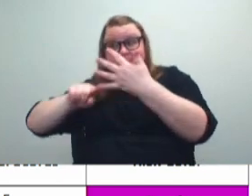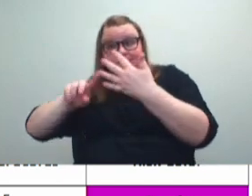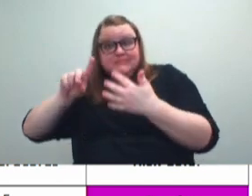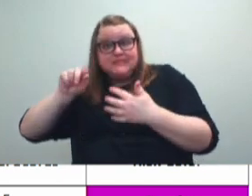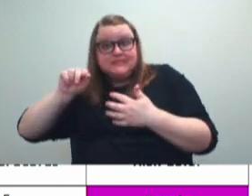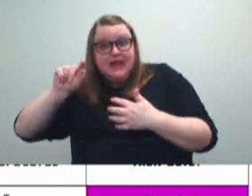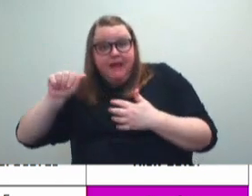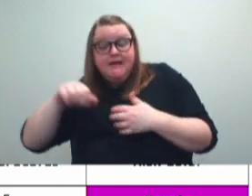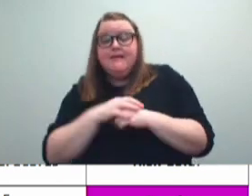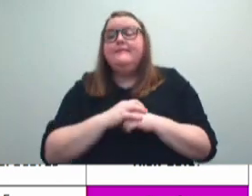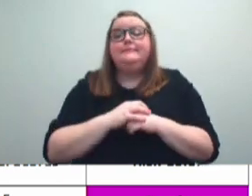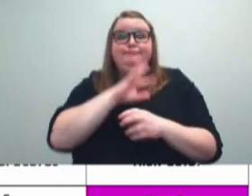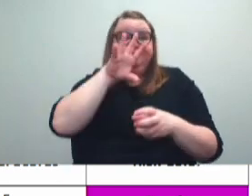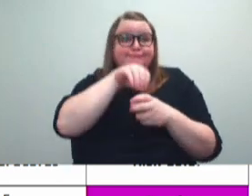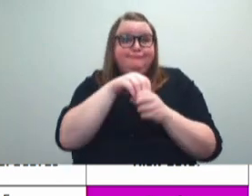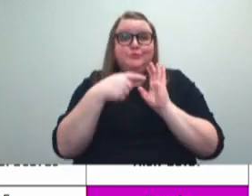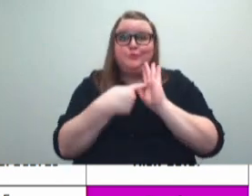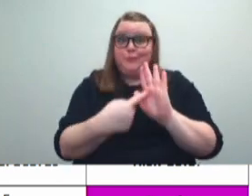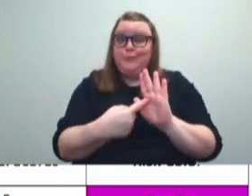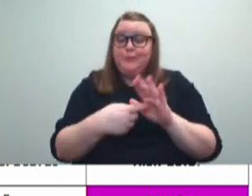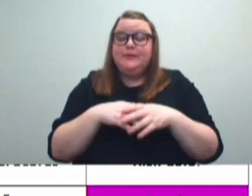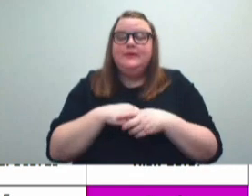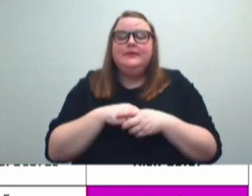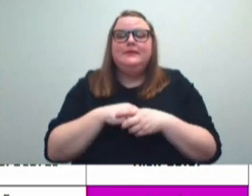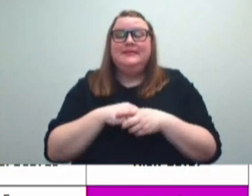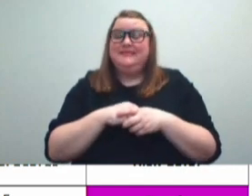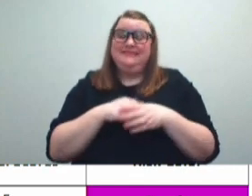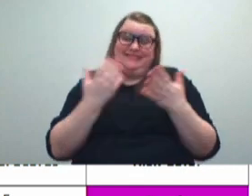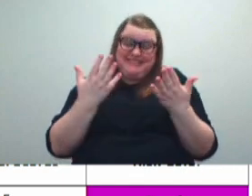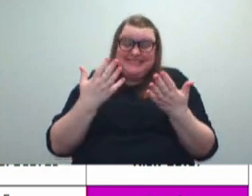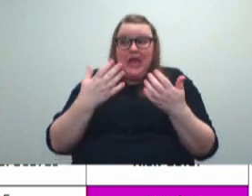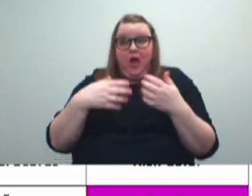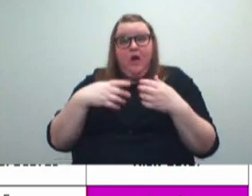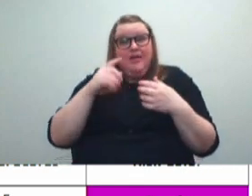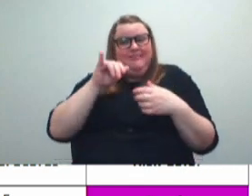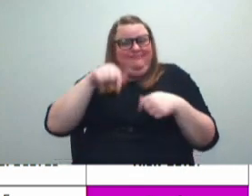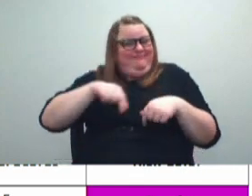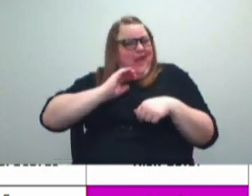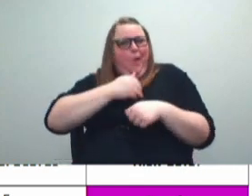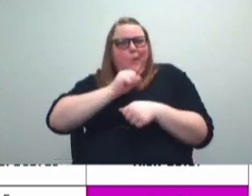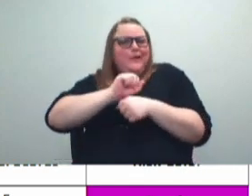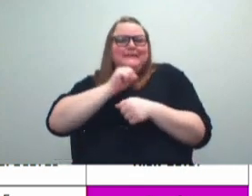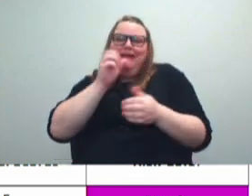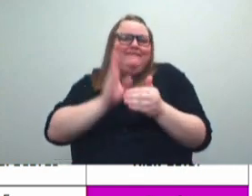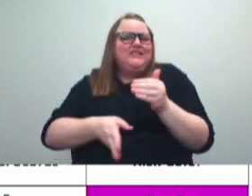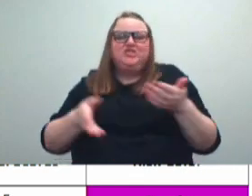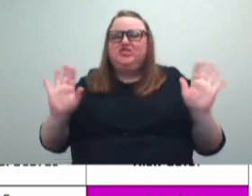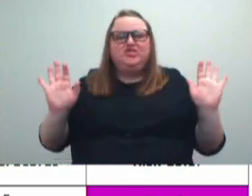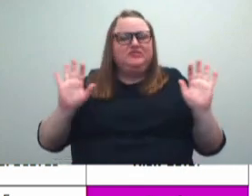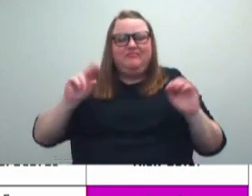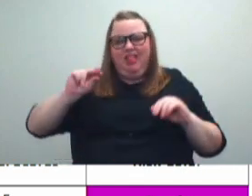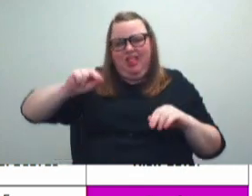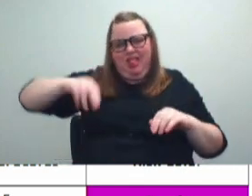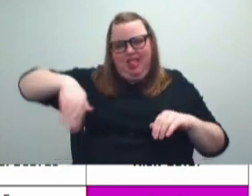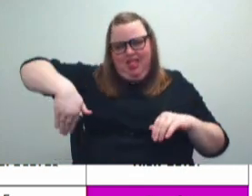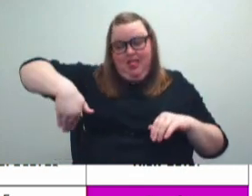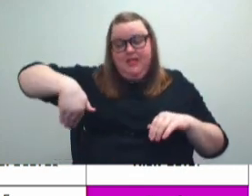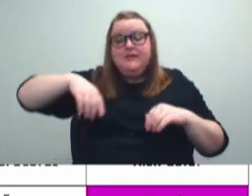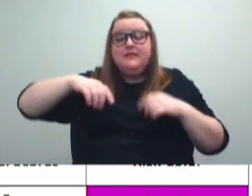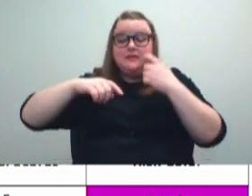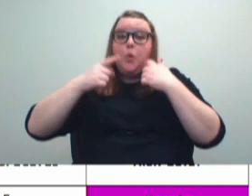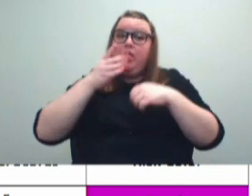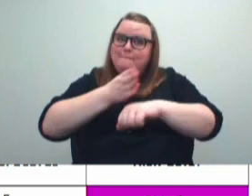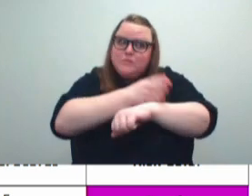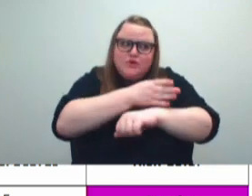That said, this kind of work is never really complete, and we're going to continue to try to improve, the validity of this, validate the results, and as we get